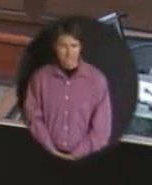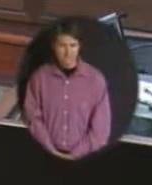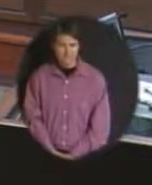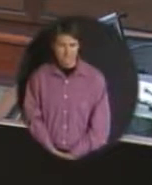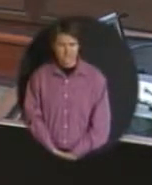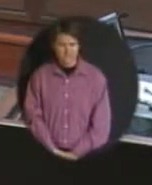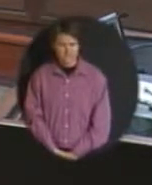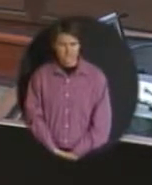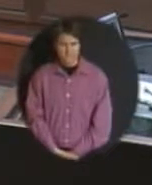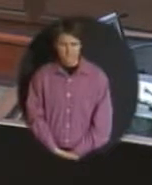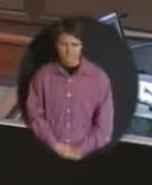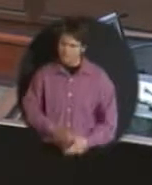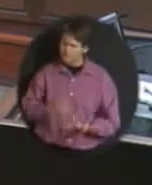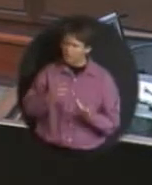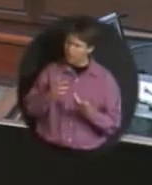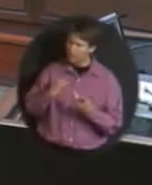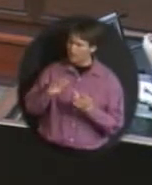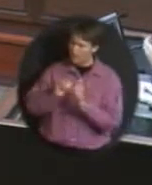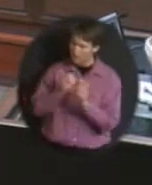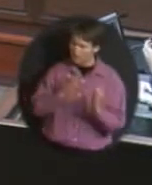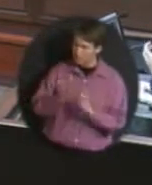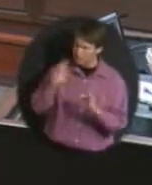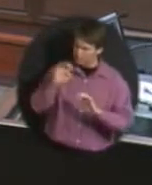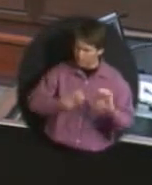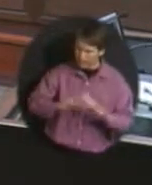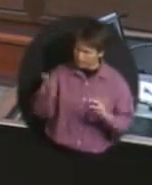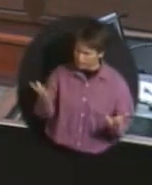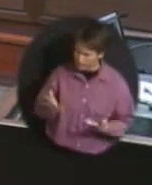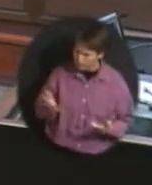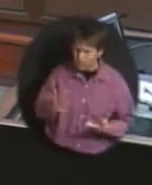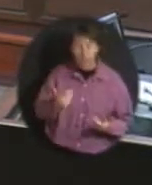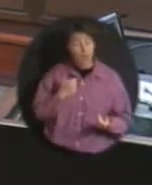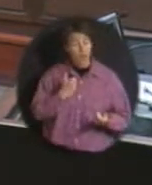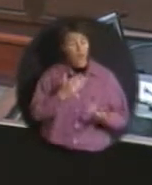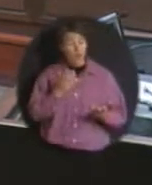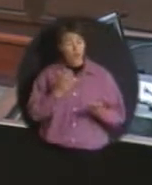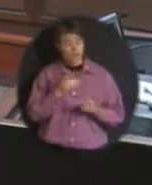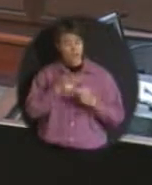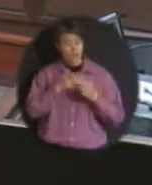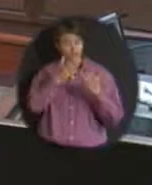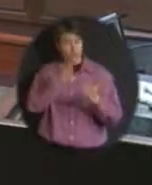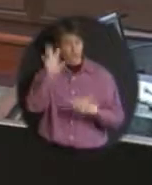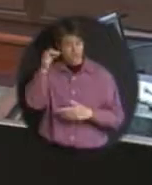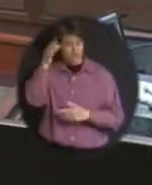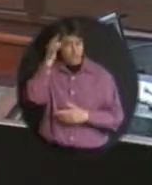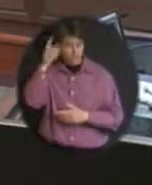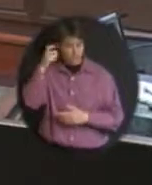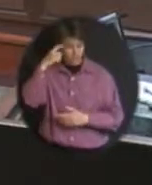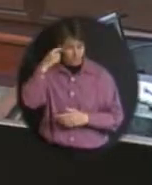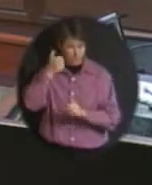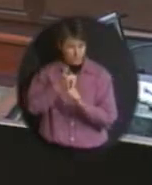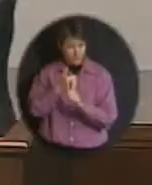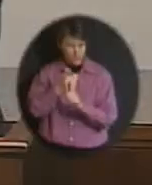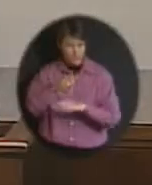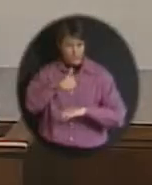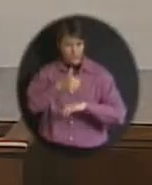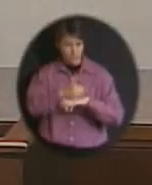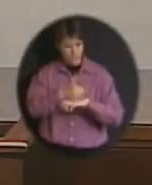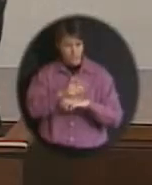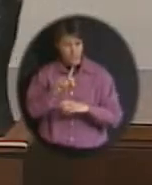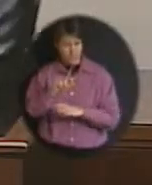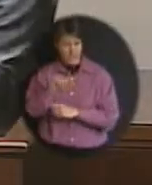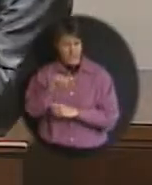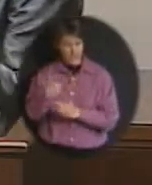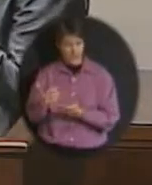How do we plan to evaluate ourselves? Well, lots of it. I mentioned that the federal government has put some accountability data collection pieces in place, and we